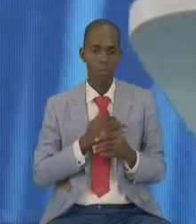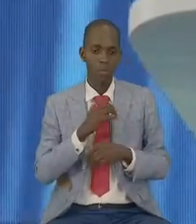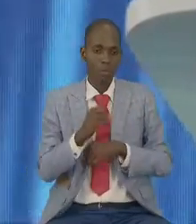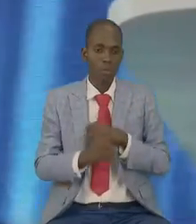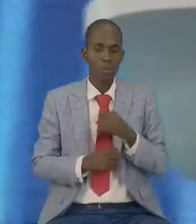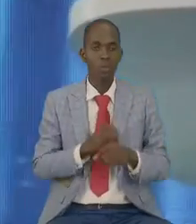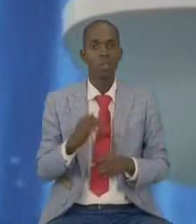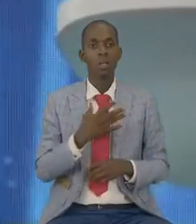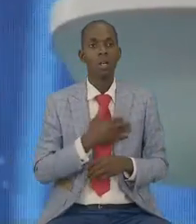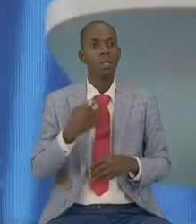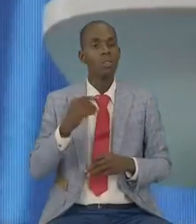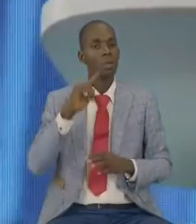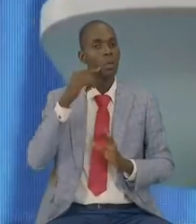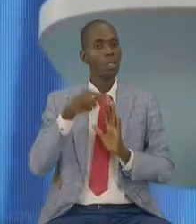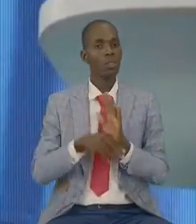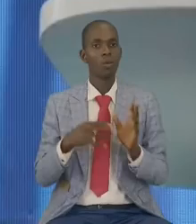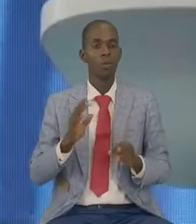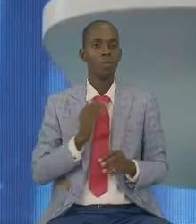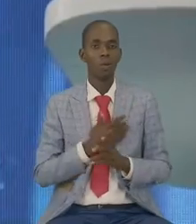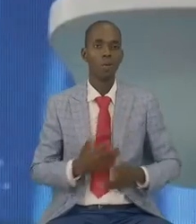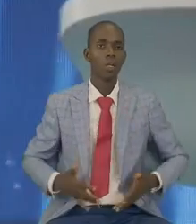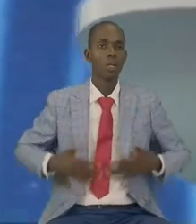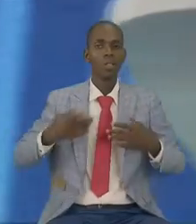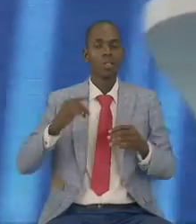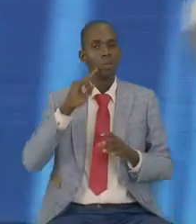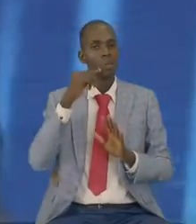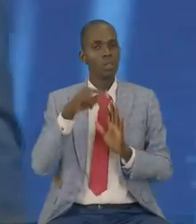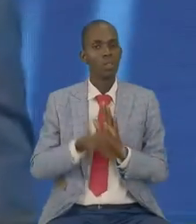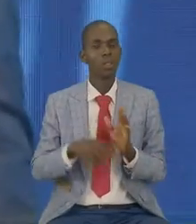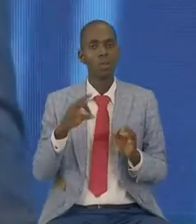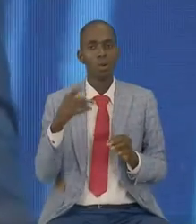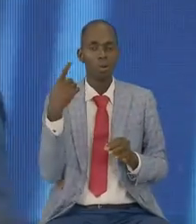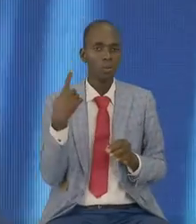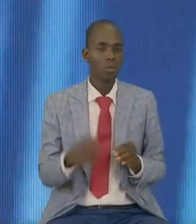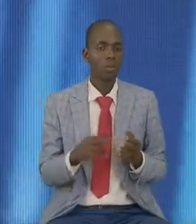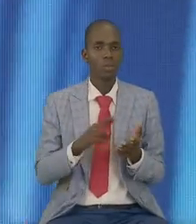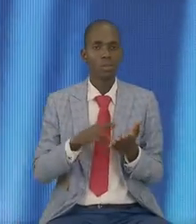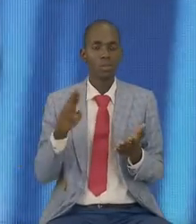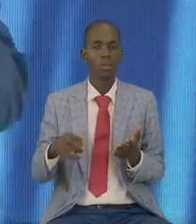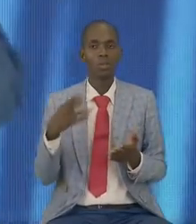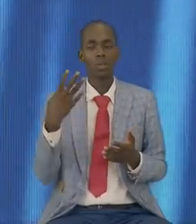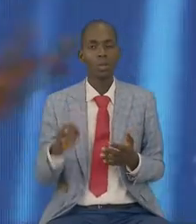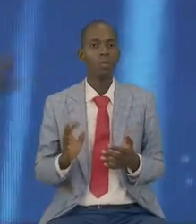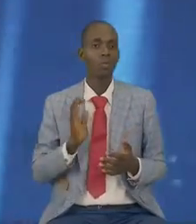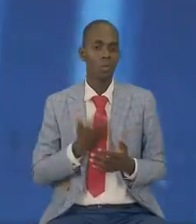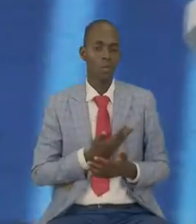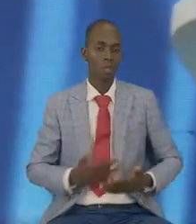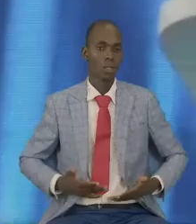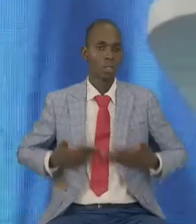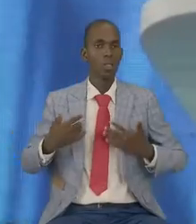and the bitterness of our life, the bitterness of the consequence of the life we had lived. He